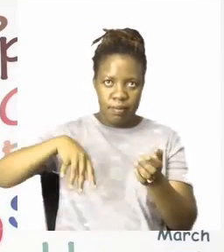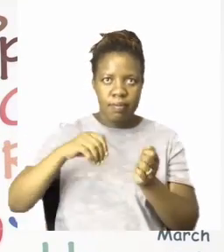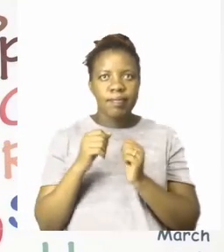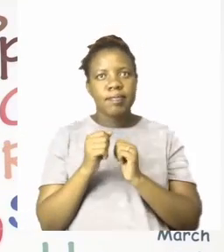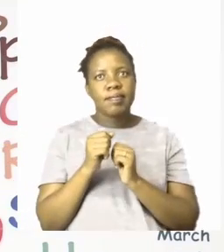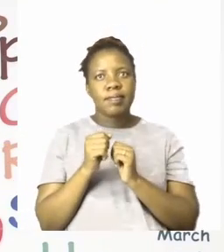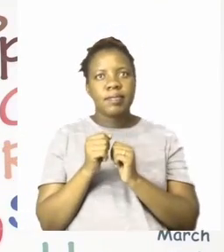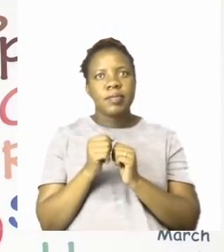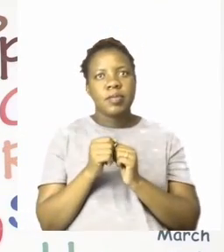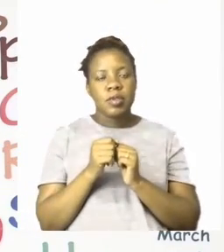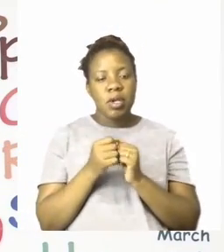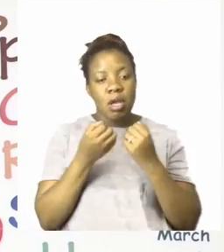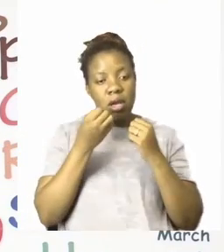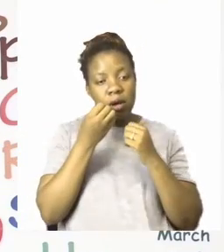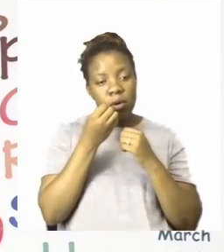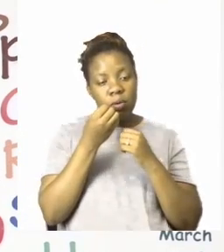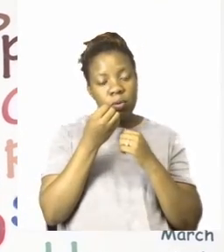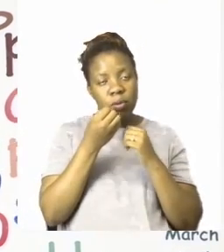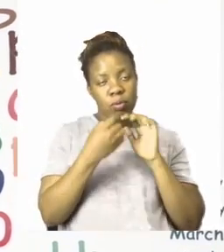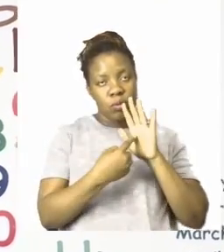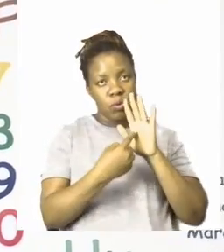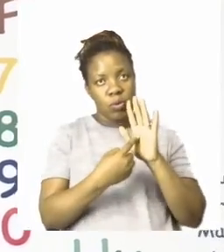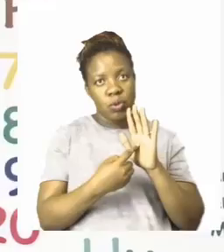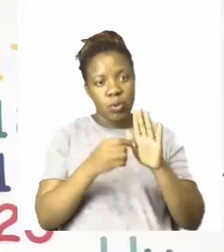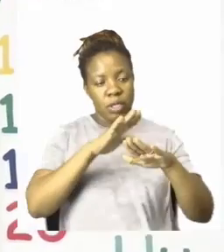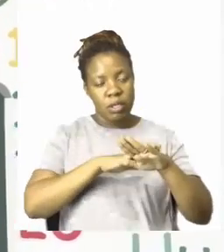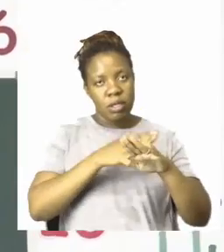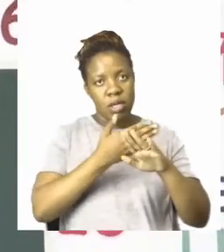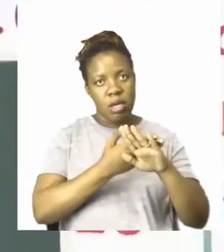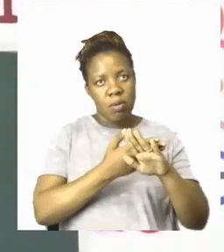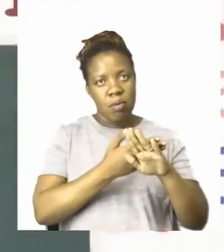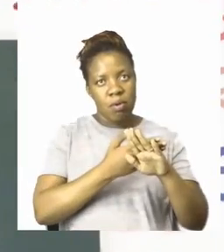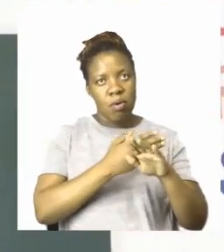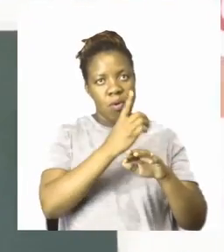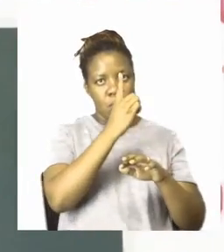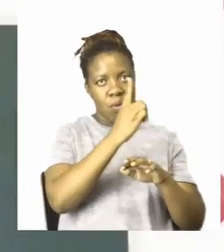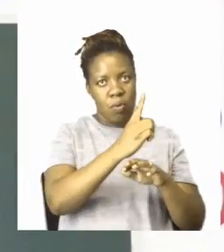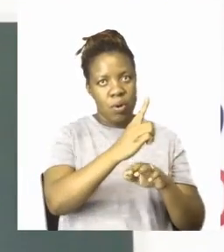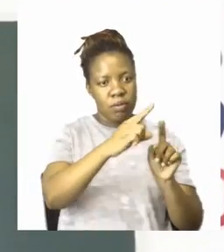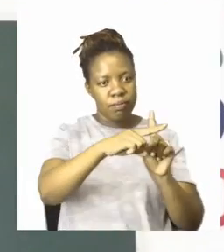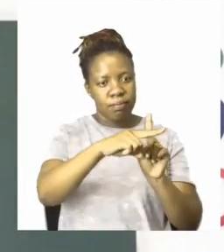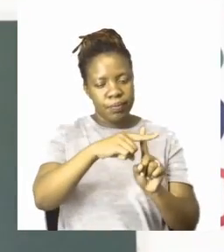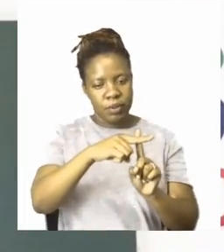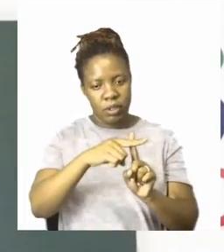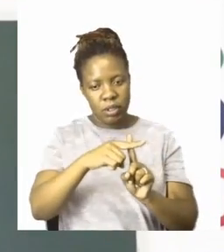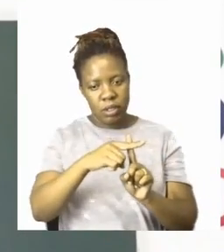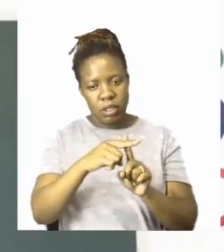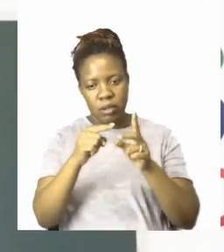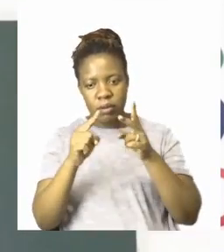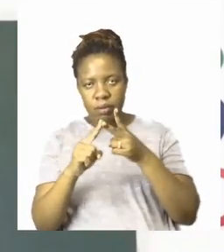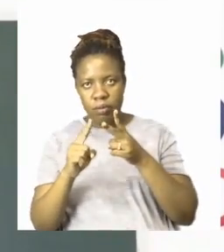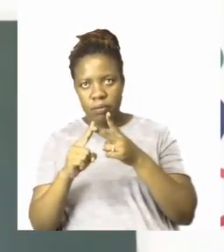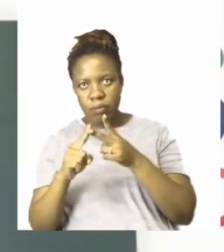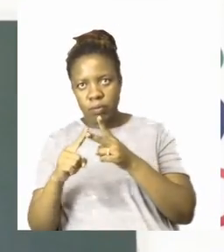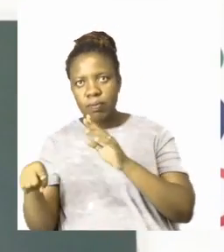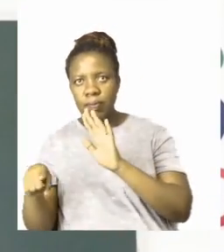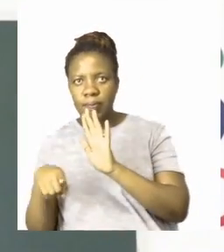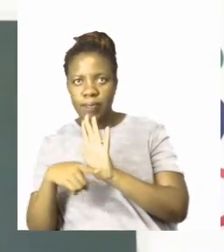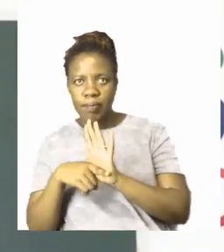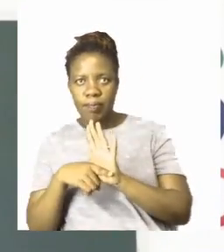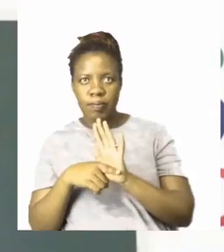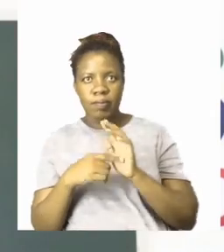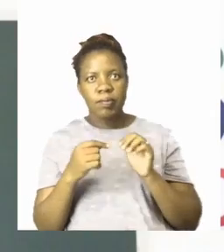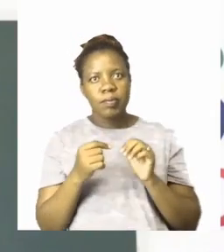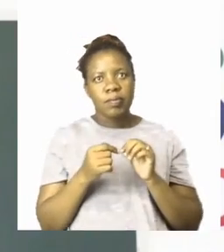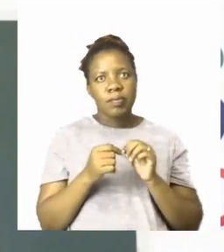the second minus sum. Now let's do it together to see how you add and how you subtract.